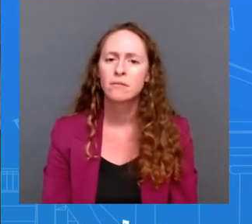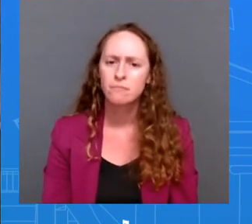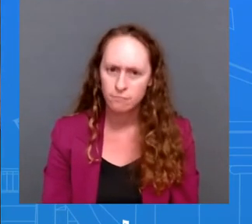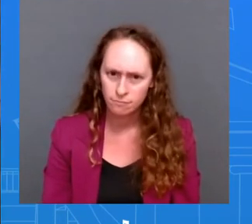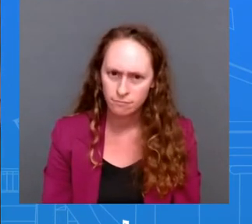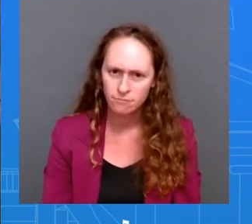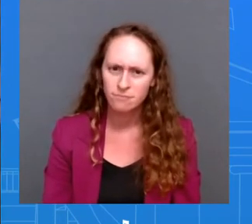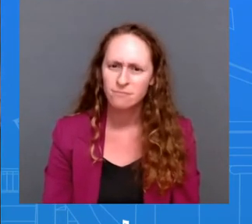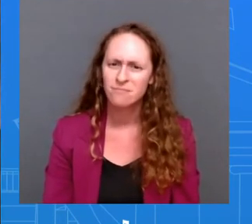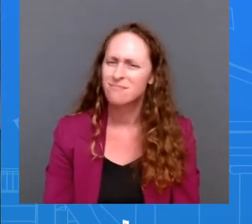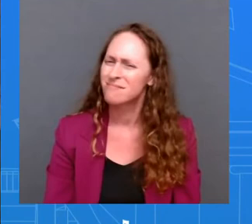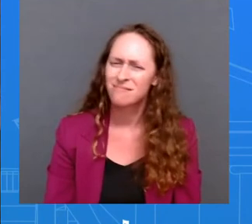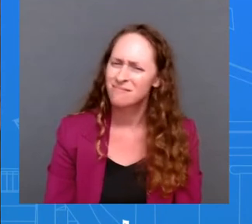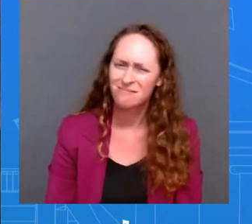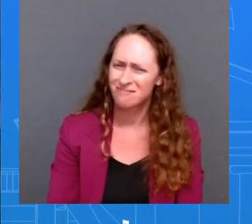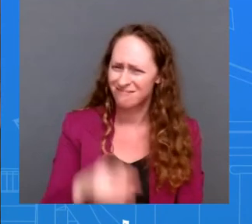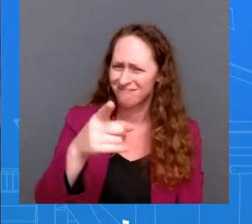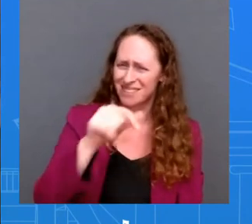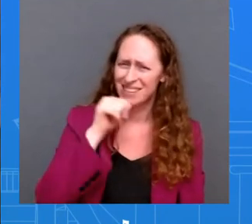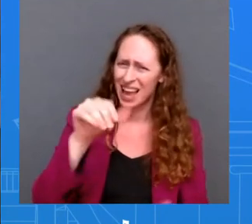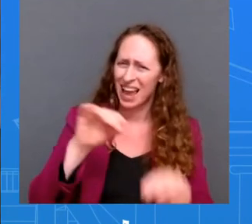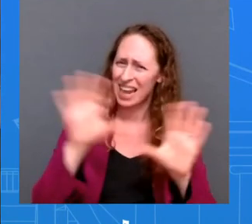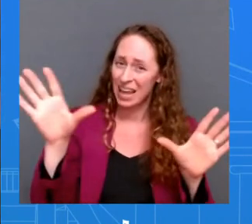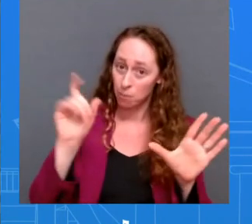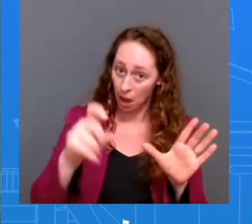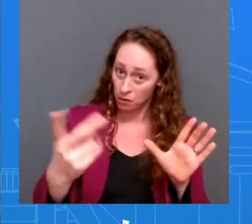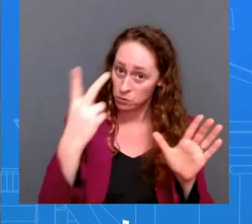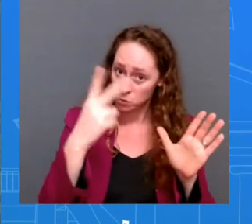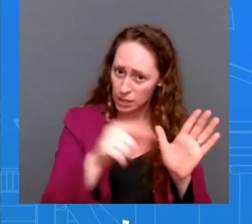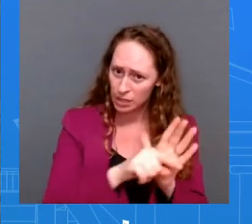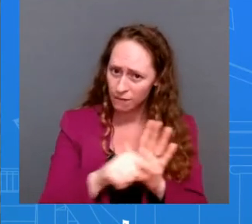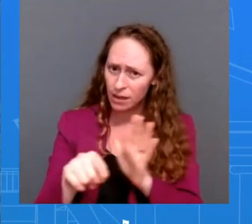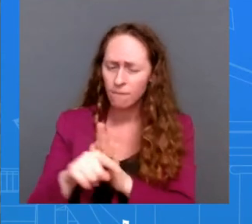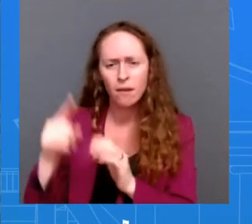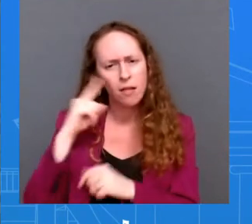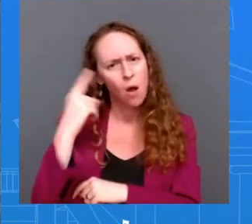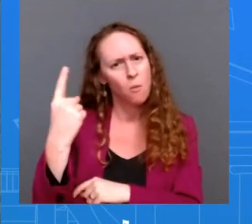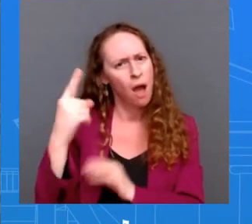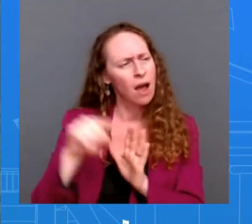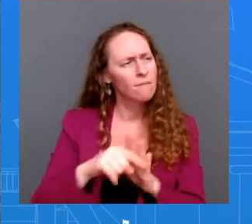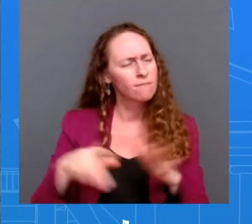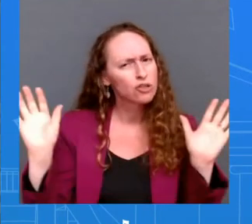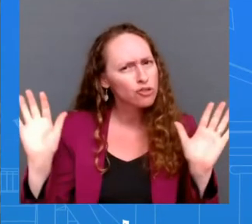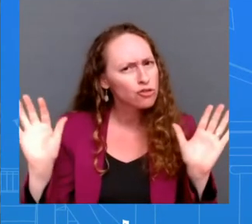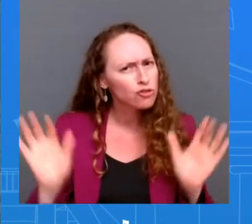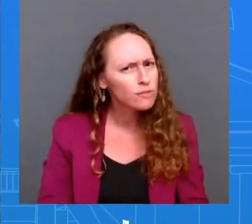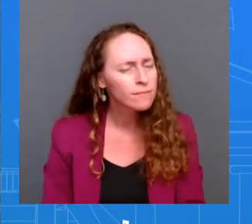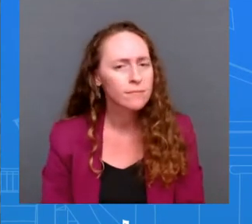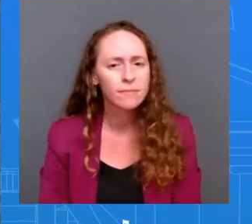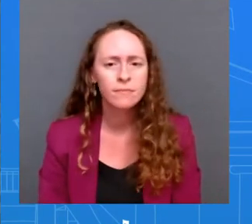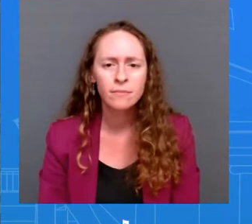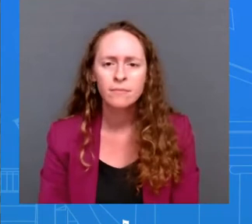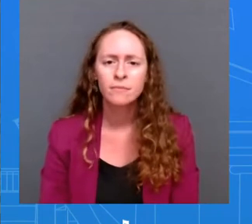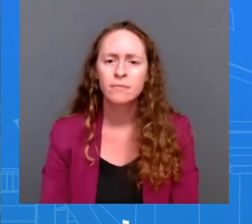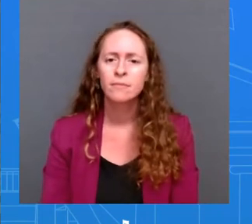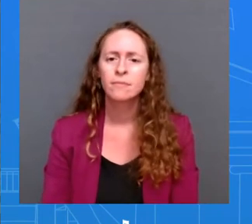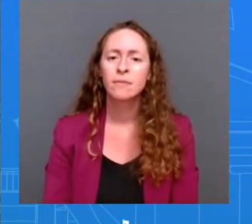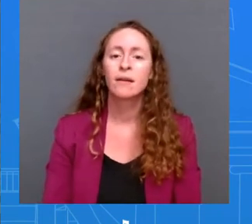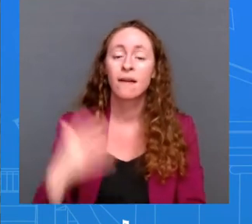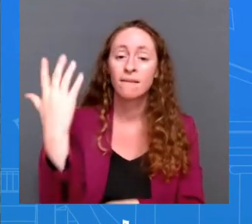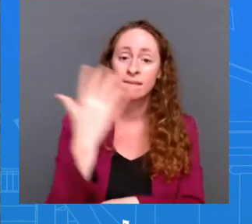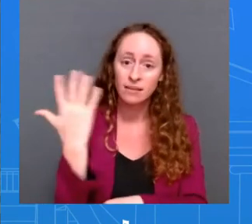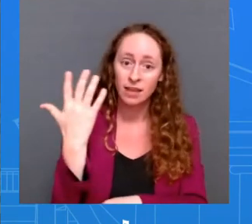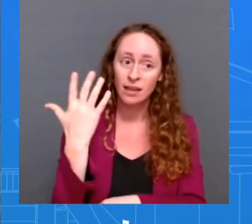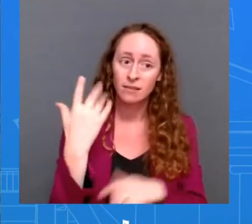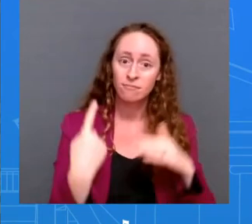tests like he did the first time or if one will be sufficient. Well, what we're going to do, there's 5 days of isolation. This is the fifth day. We will have a